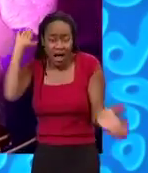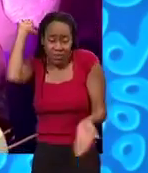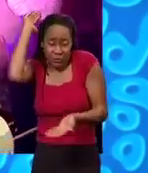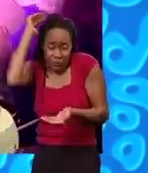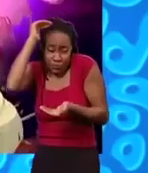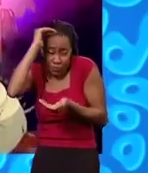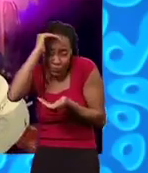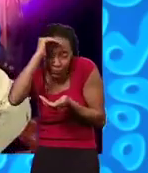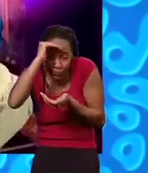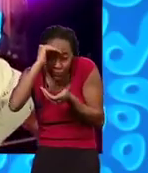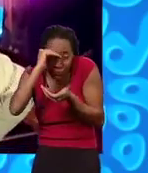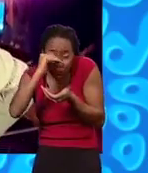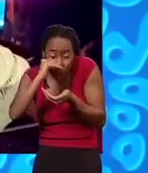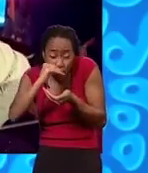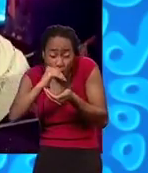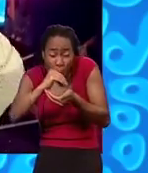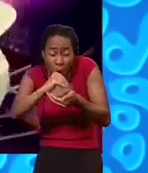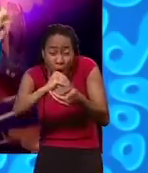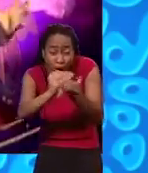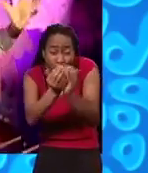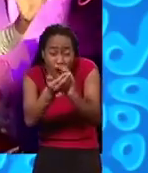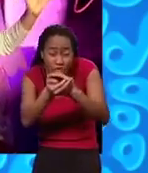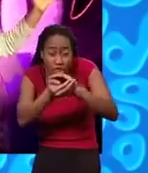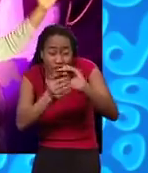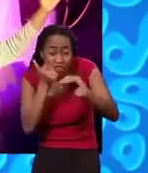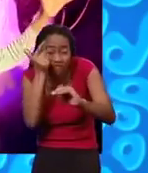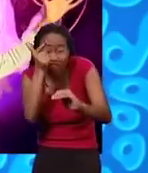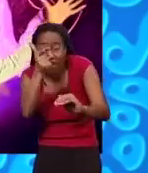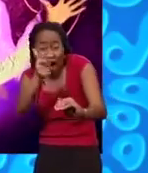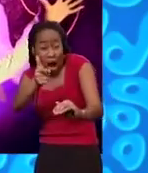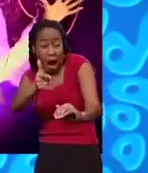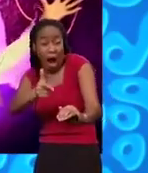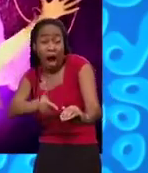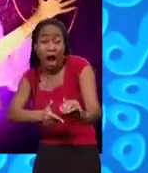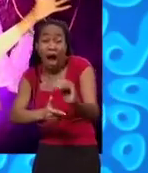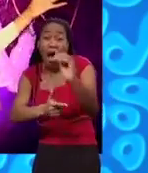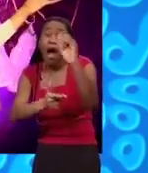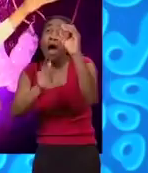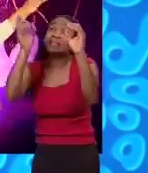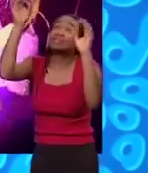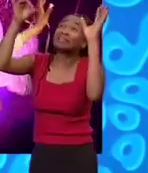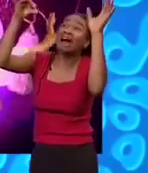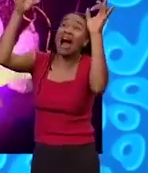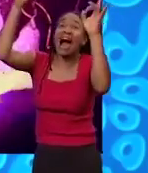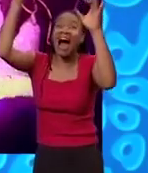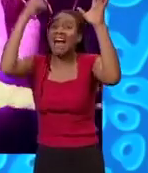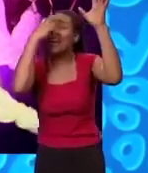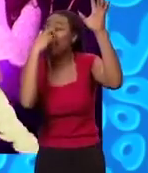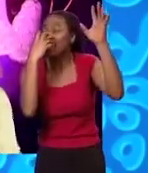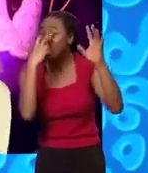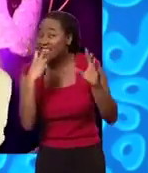Earth looks really small and far. We're closer to the evening stars. Space